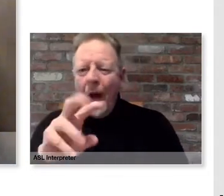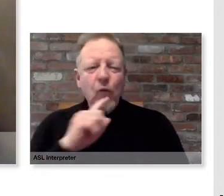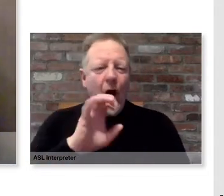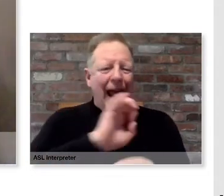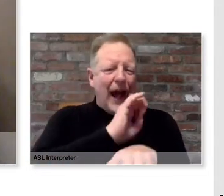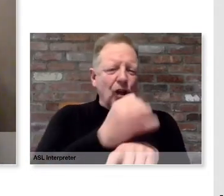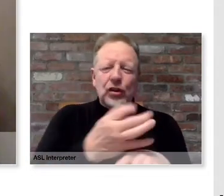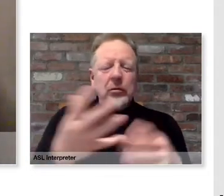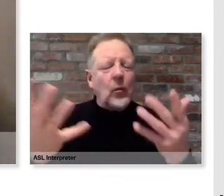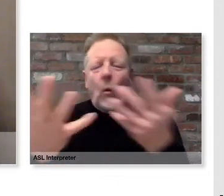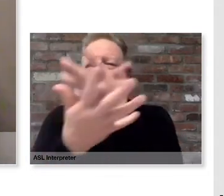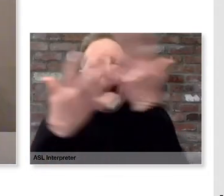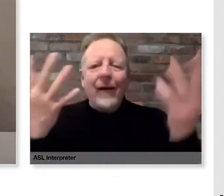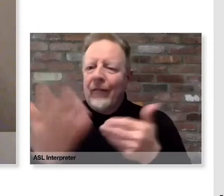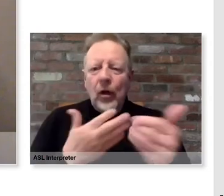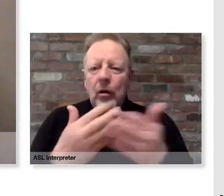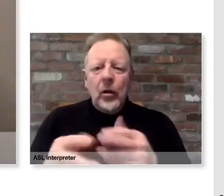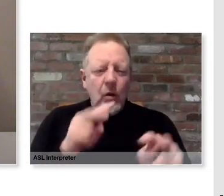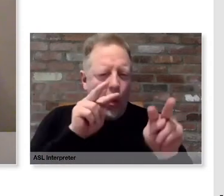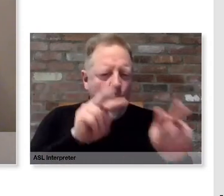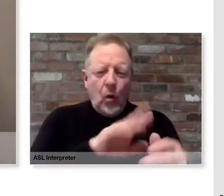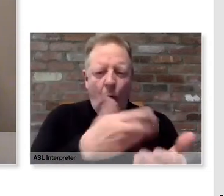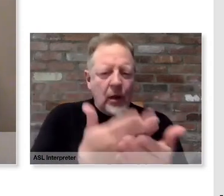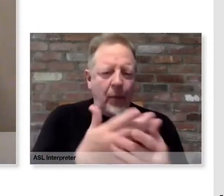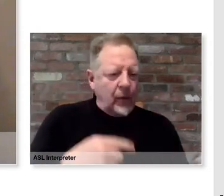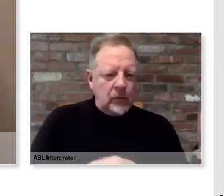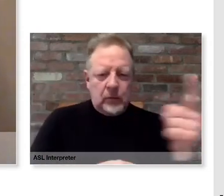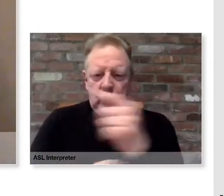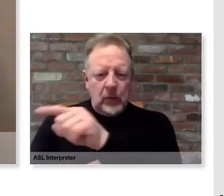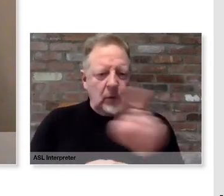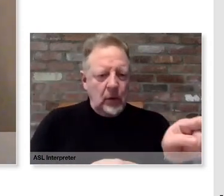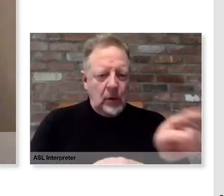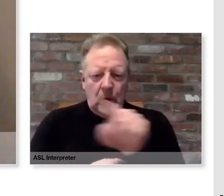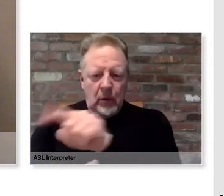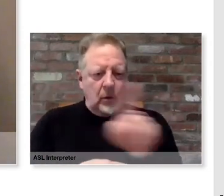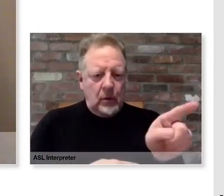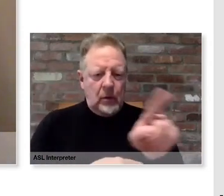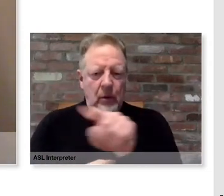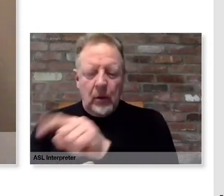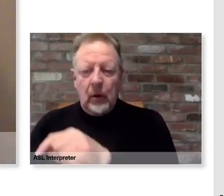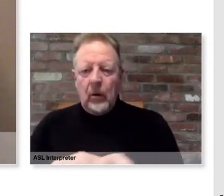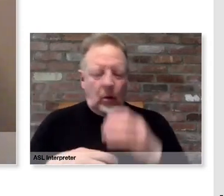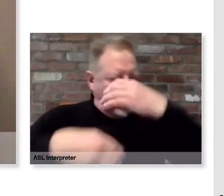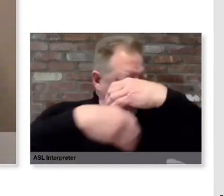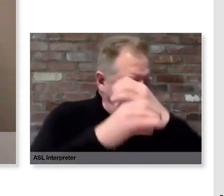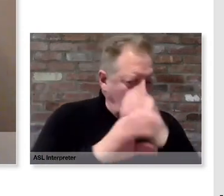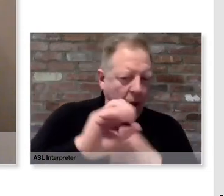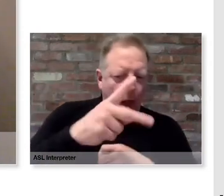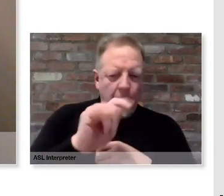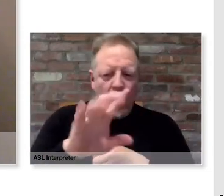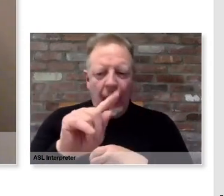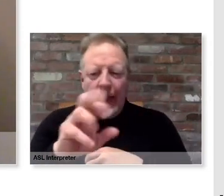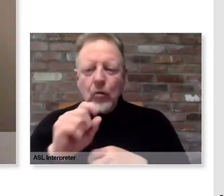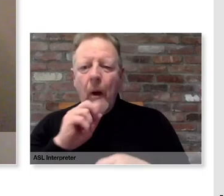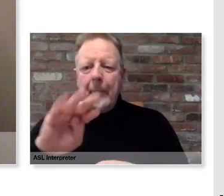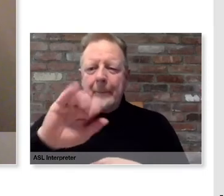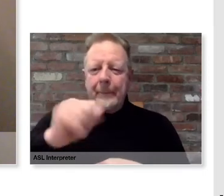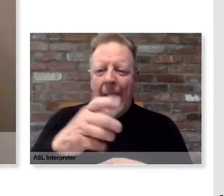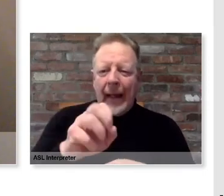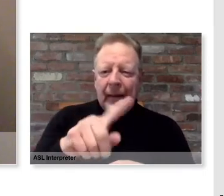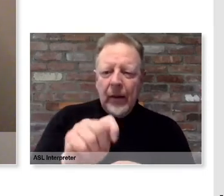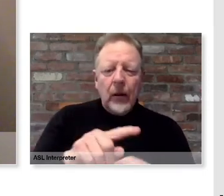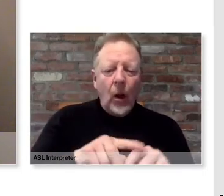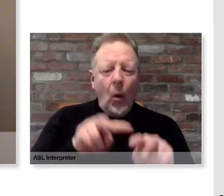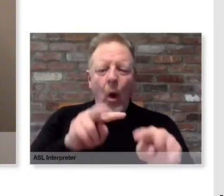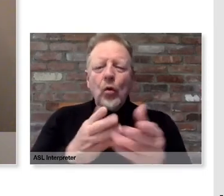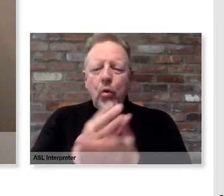Like, they watch all this stuff going through something, whether it's a magnet or a lens, an optical lens. They watch it through